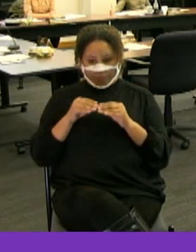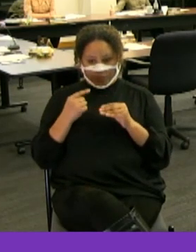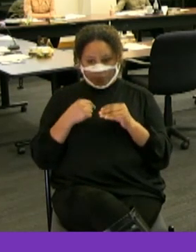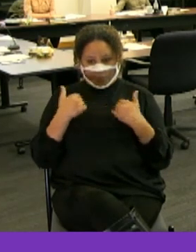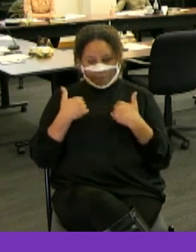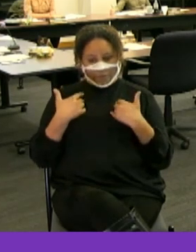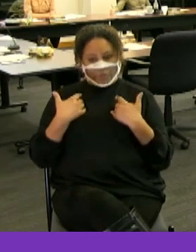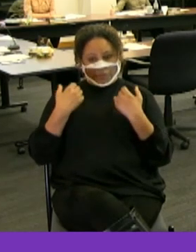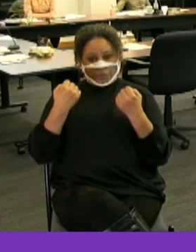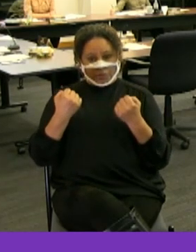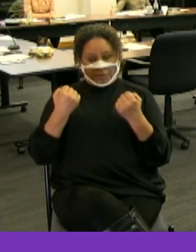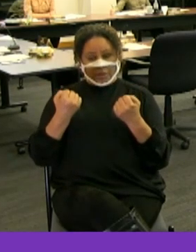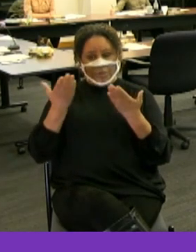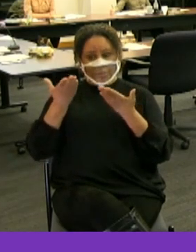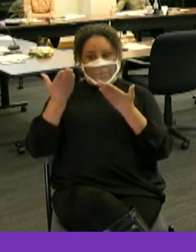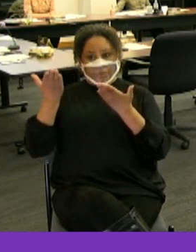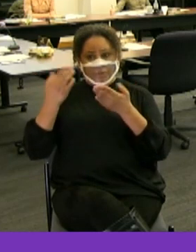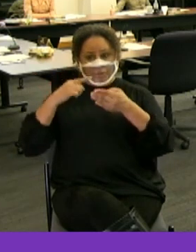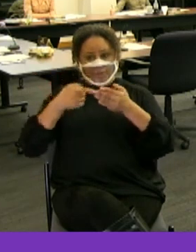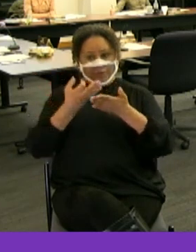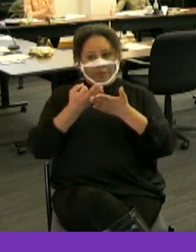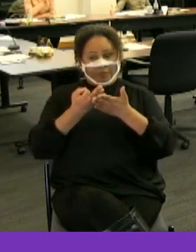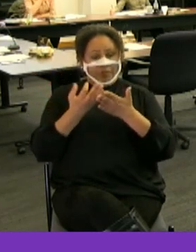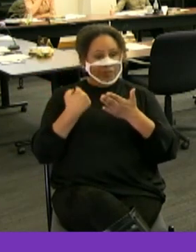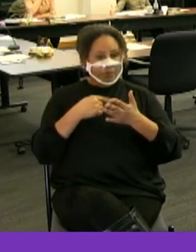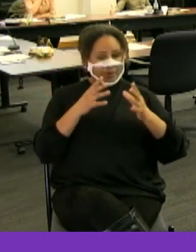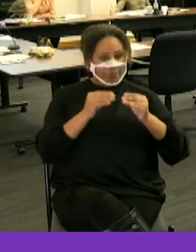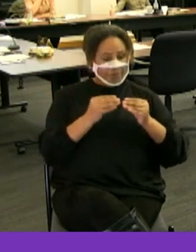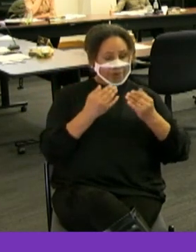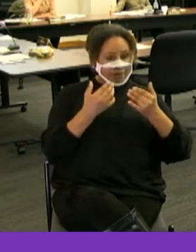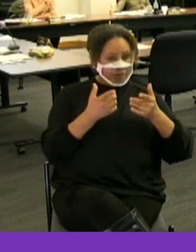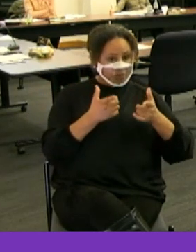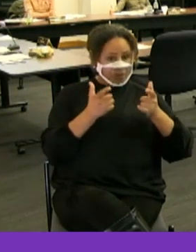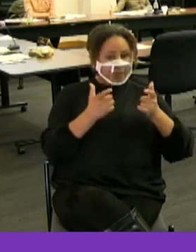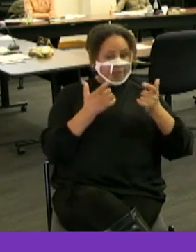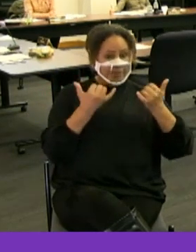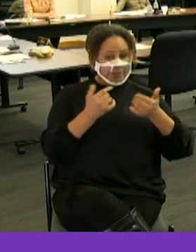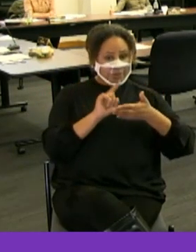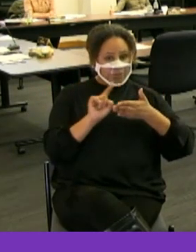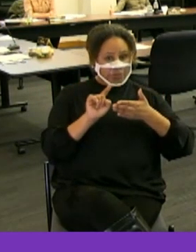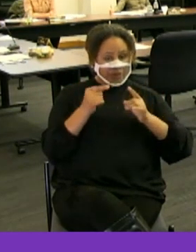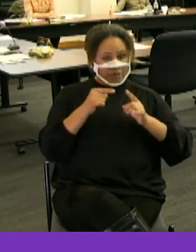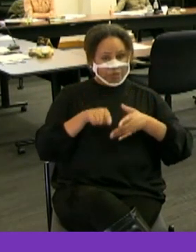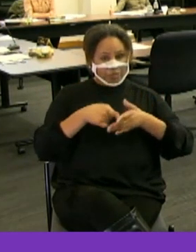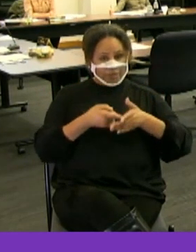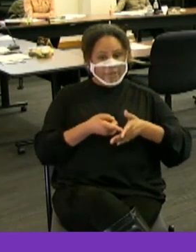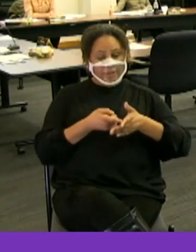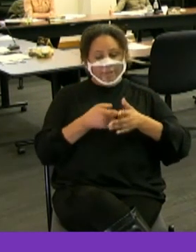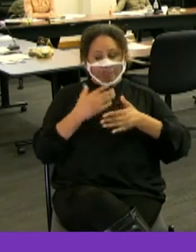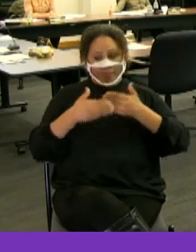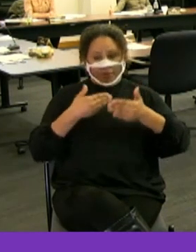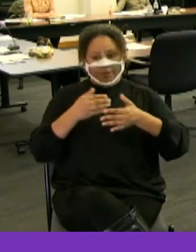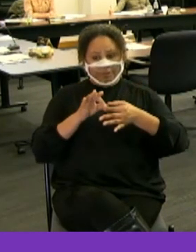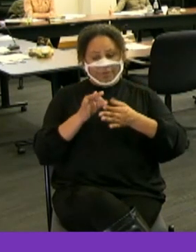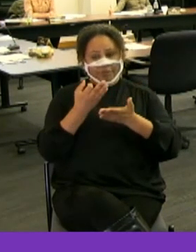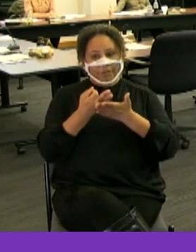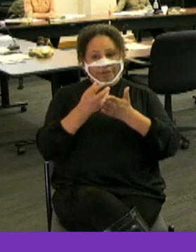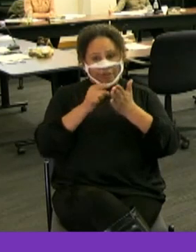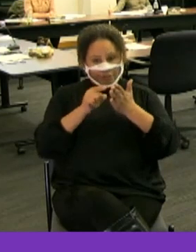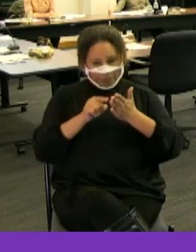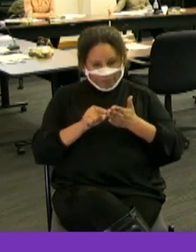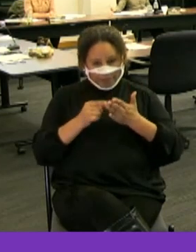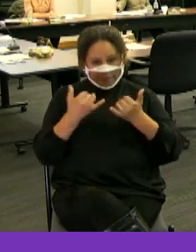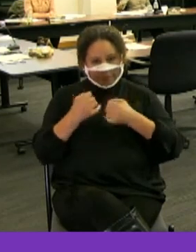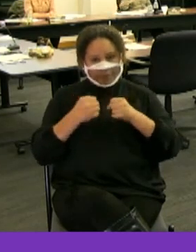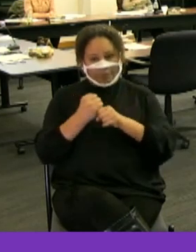on the finances, but we met quickly this week just as a kickoff to begin the process for the audit that'll take place later in the year. I have nothing else